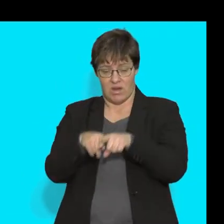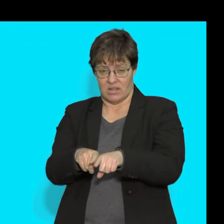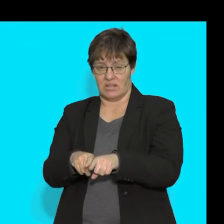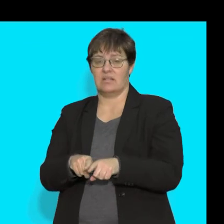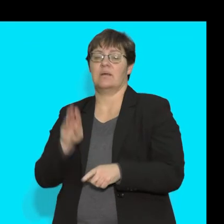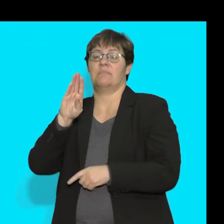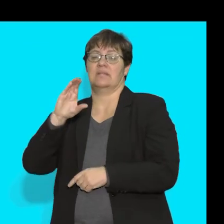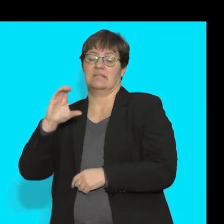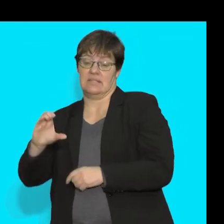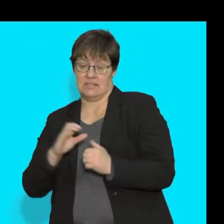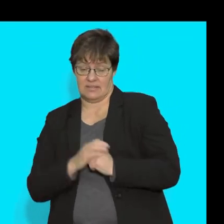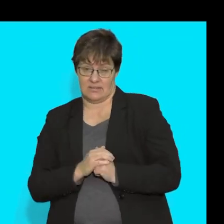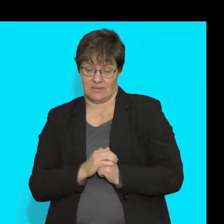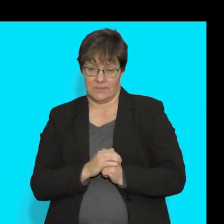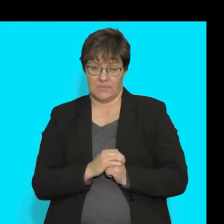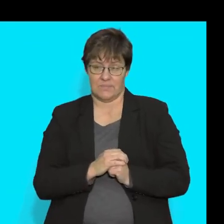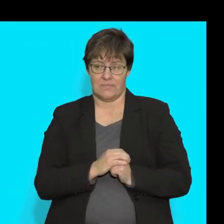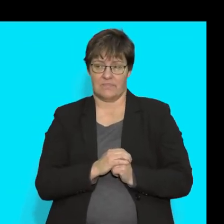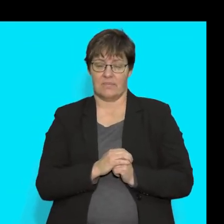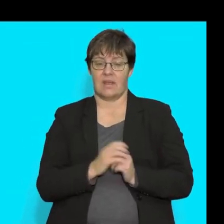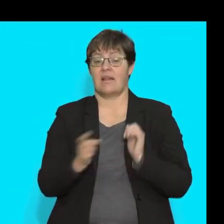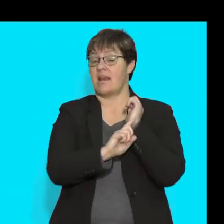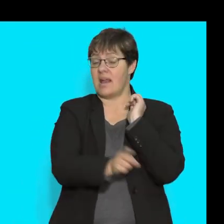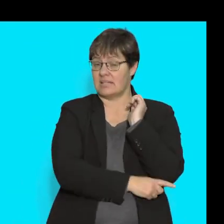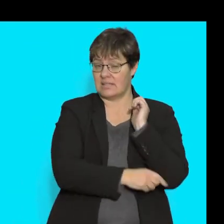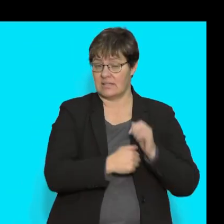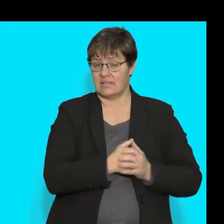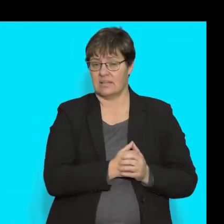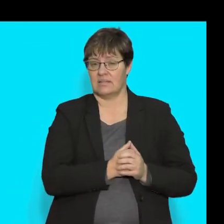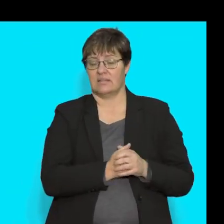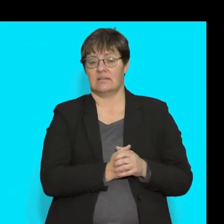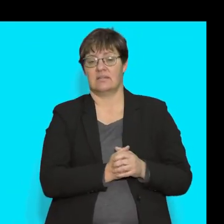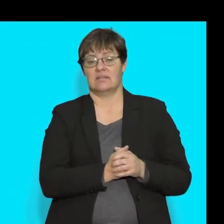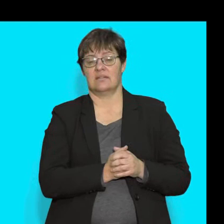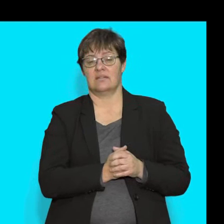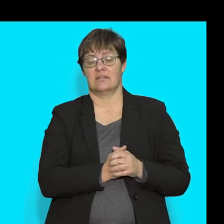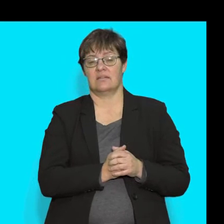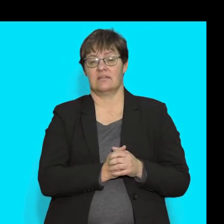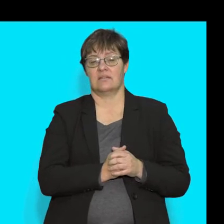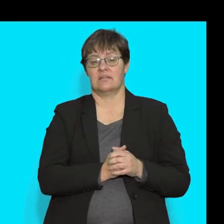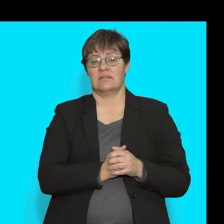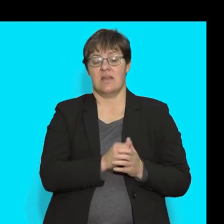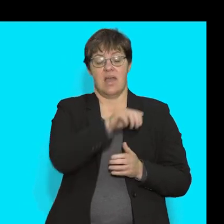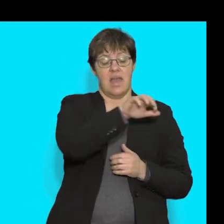parallel to BC, right? And then lastly, it means